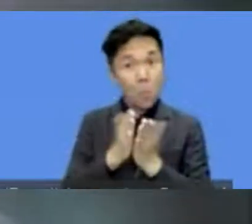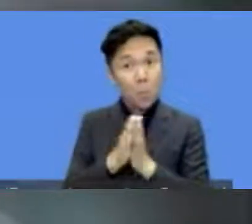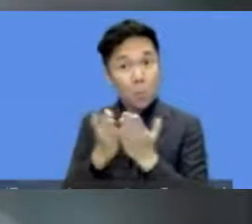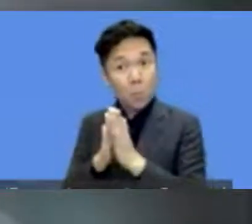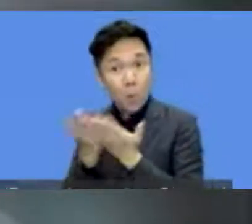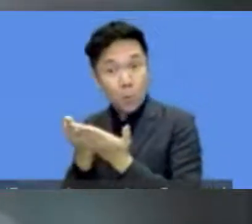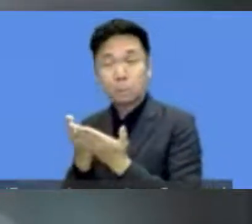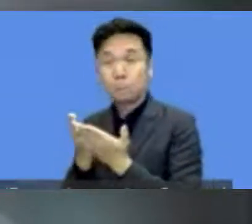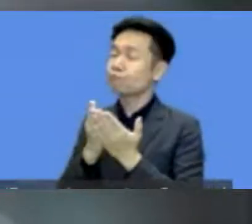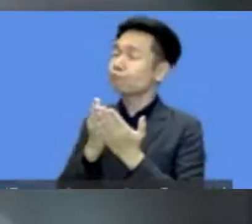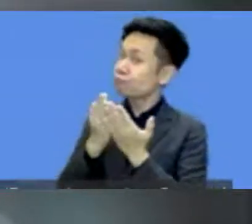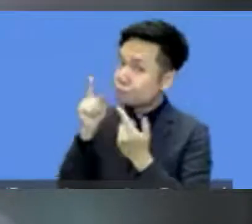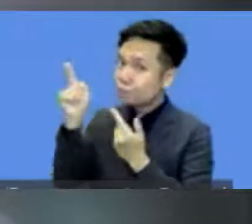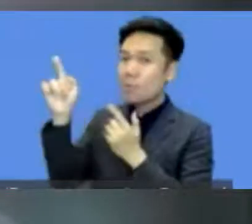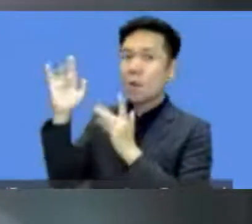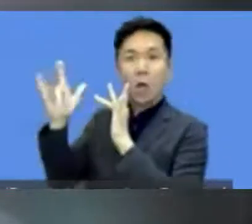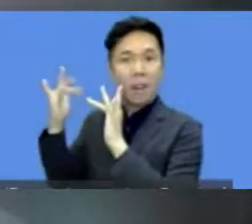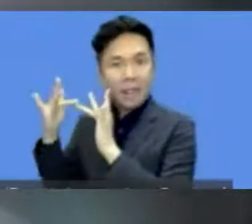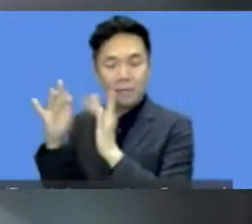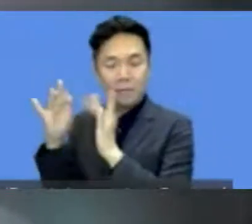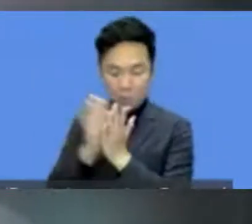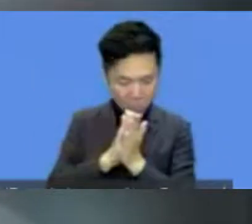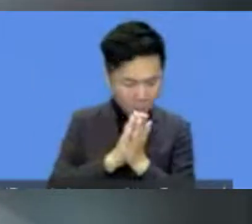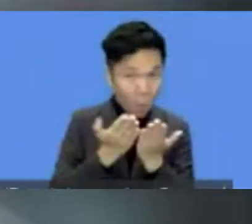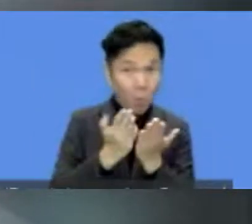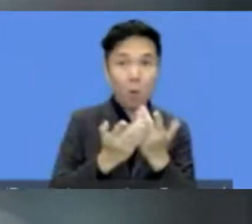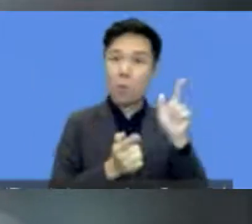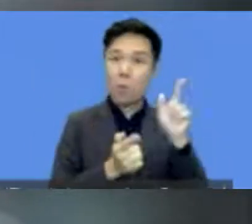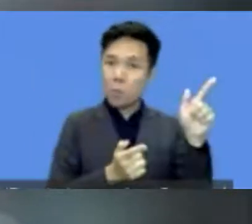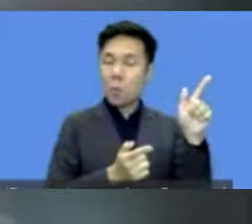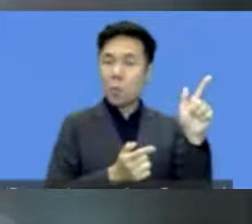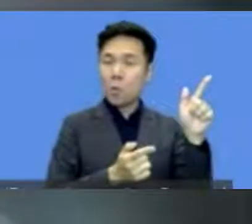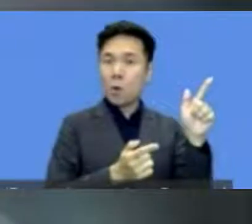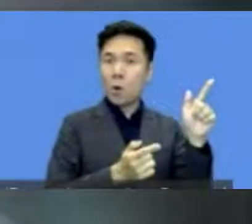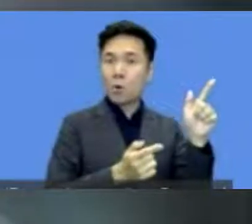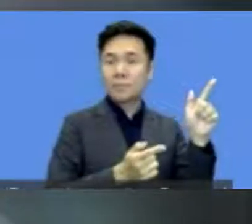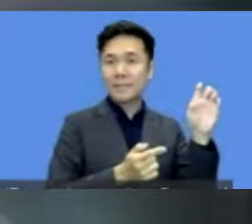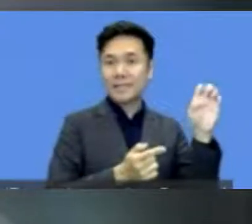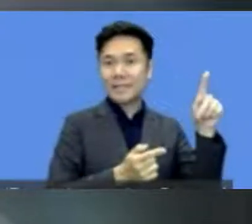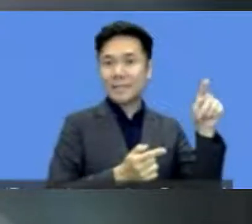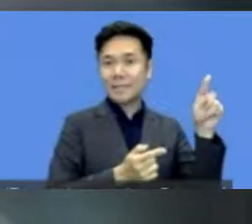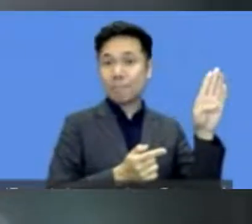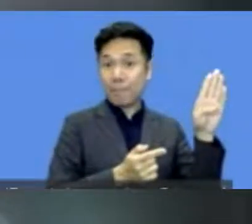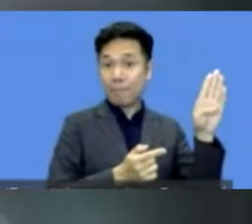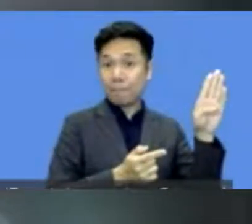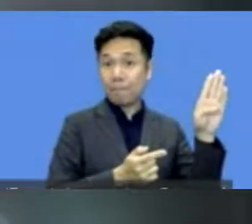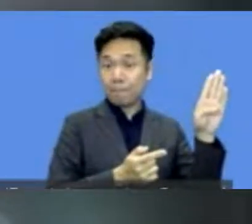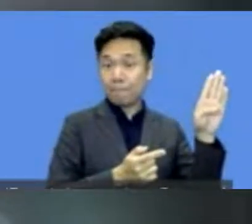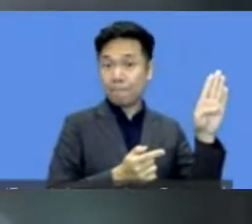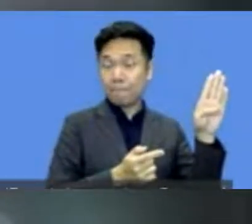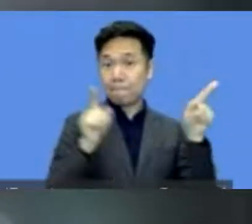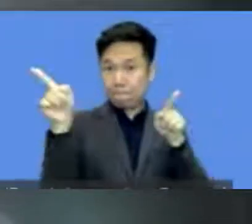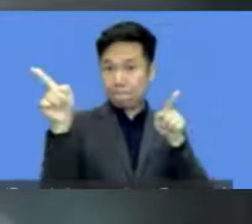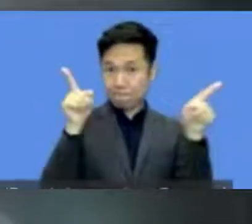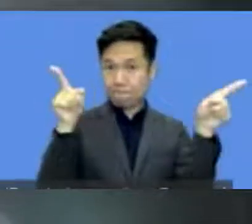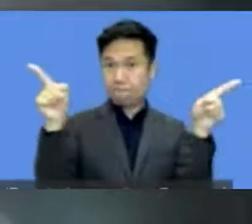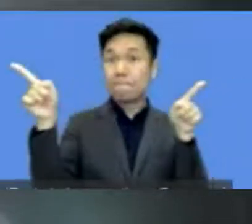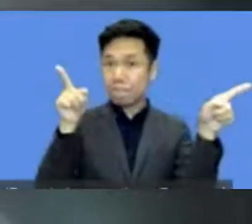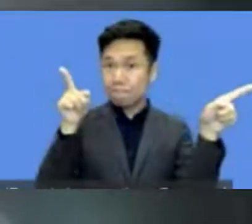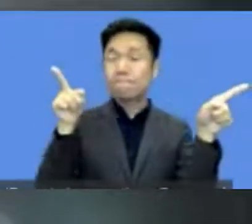the web or in the portable format in e-publications, should